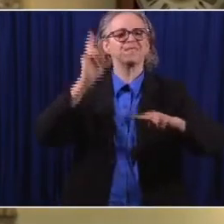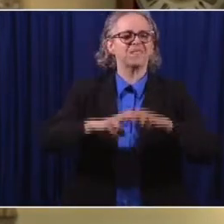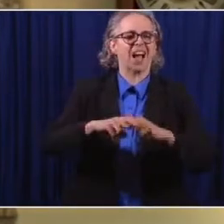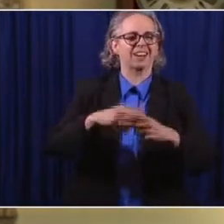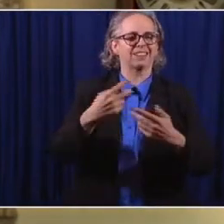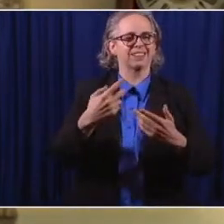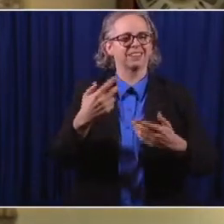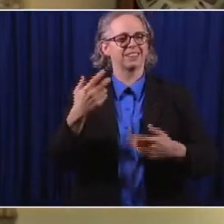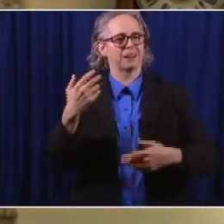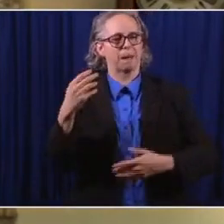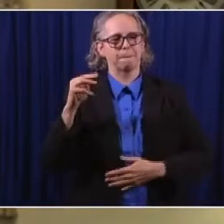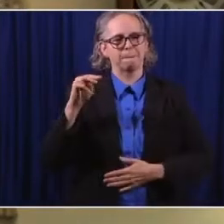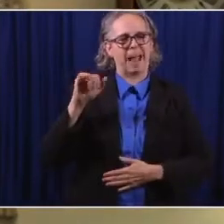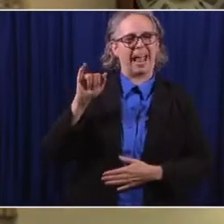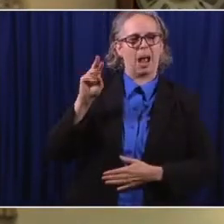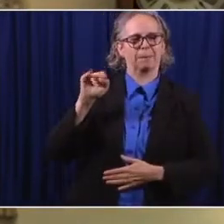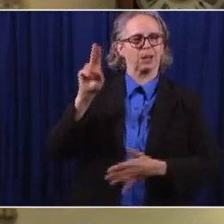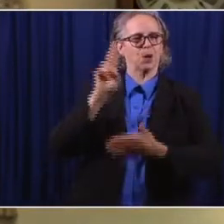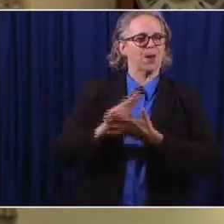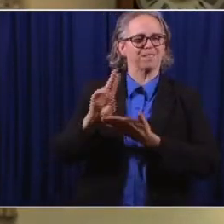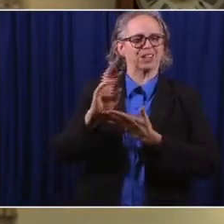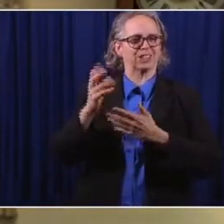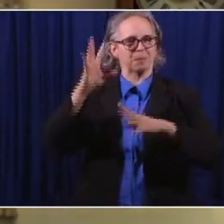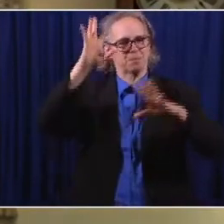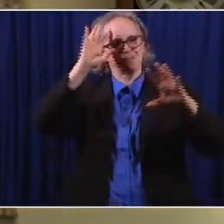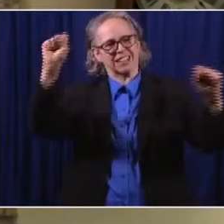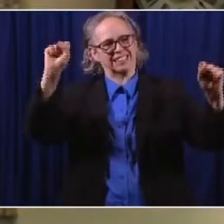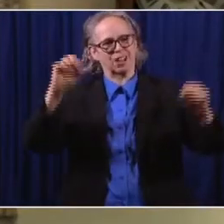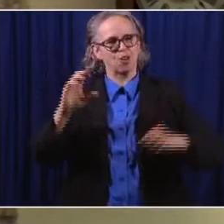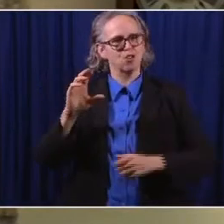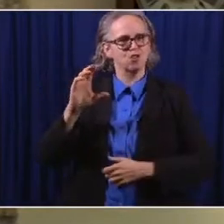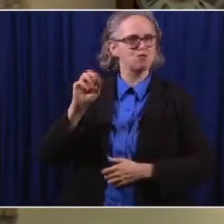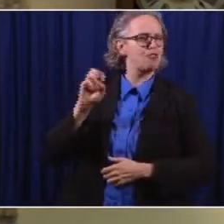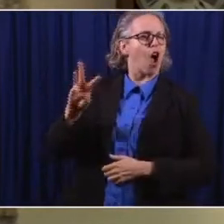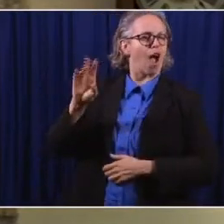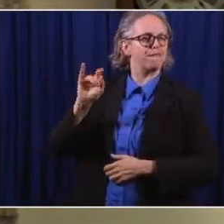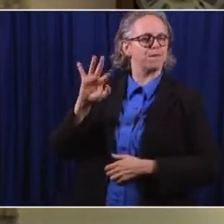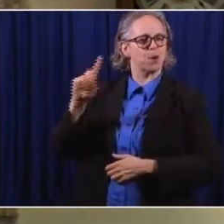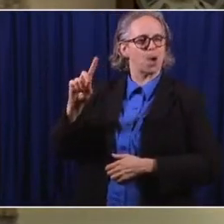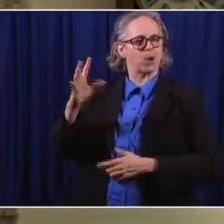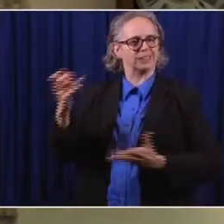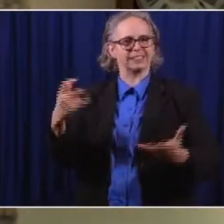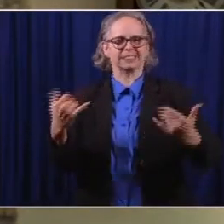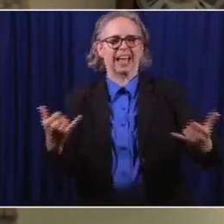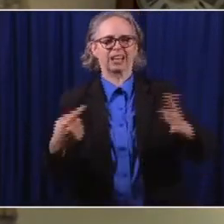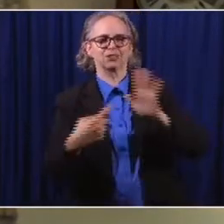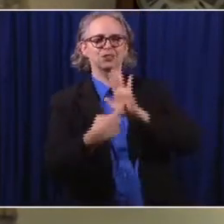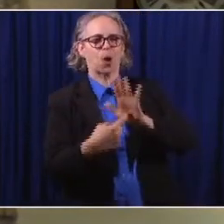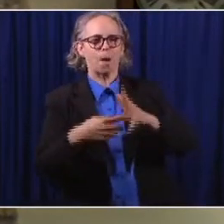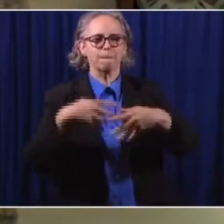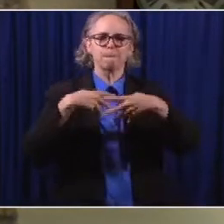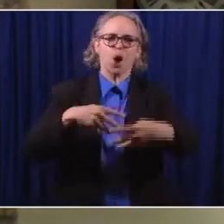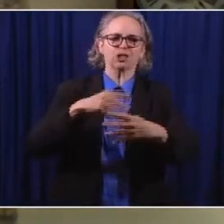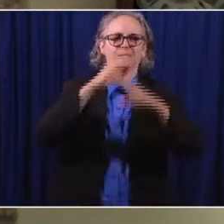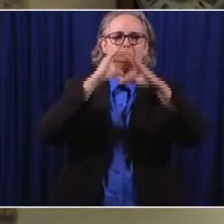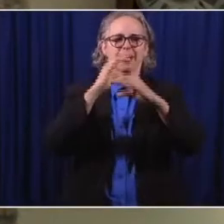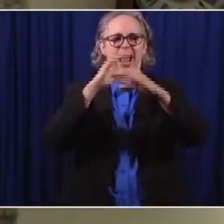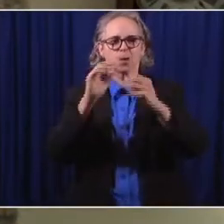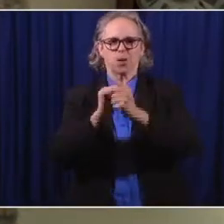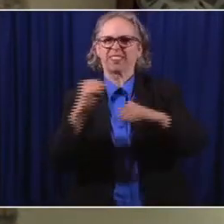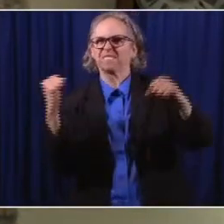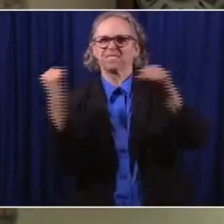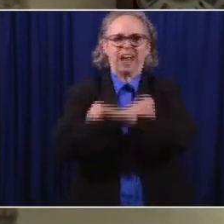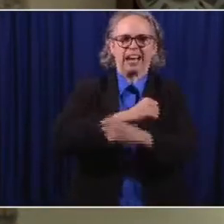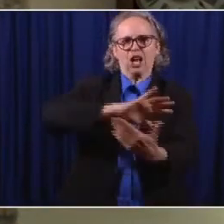Miami University President Crawford. To end today, I wanted to show the Miami University Marching Band playing the fight song in a